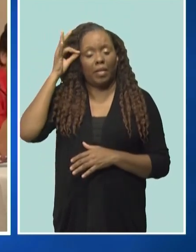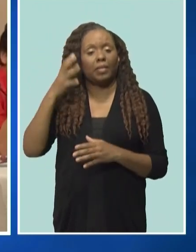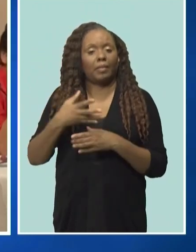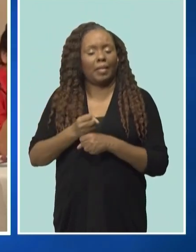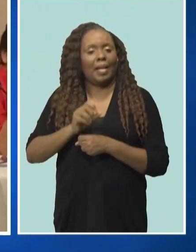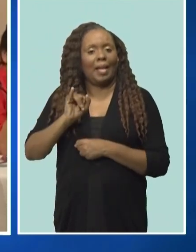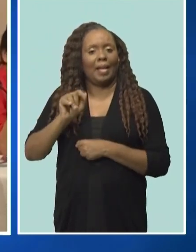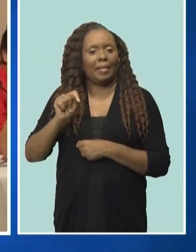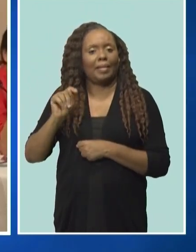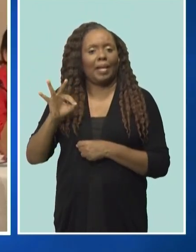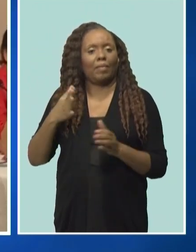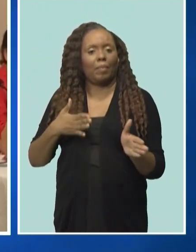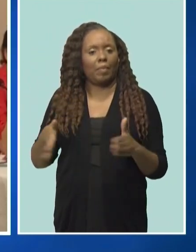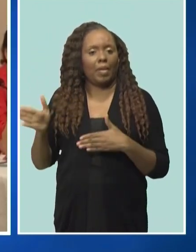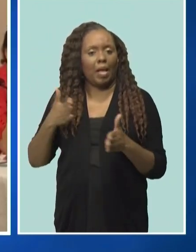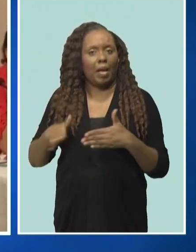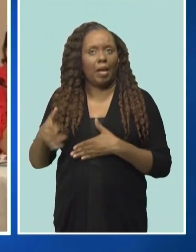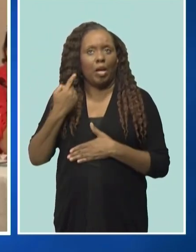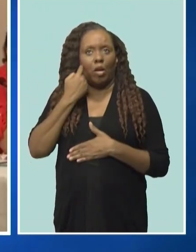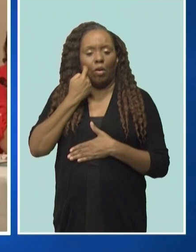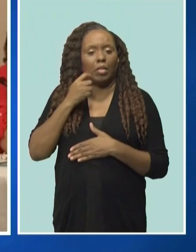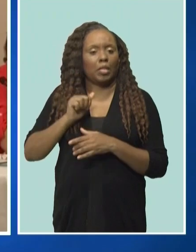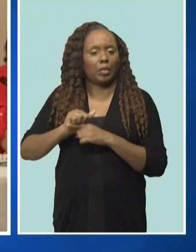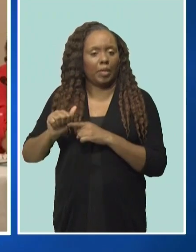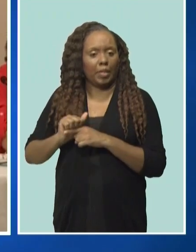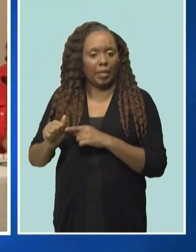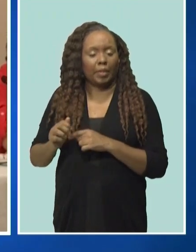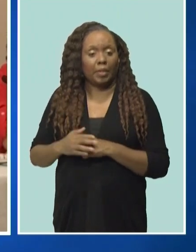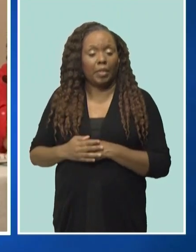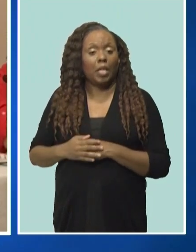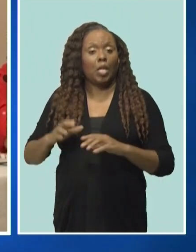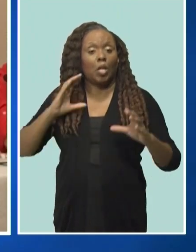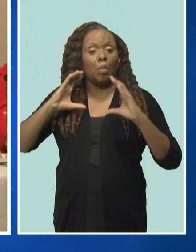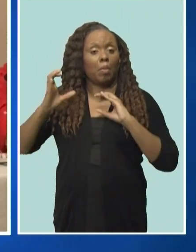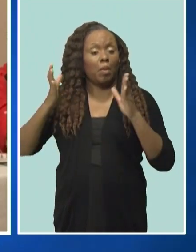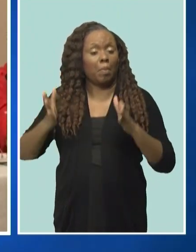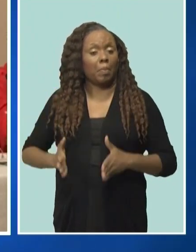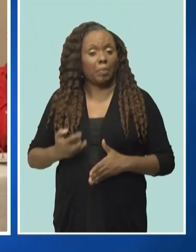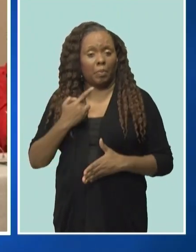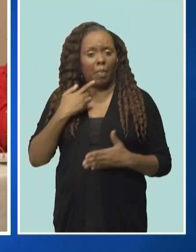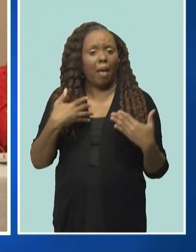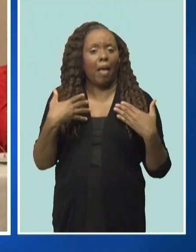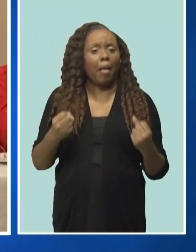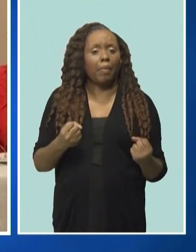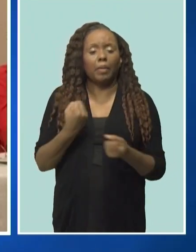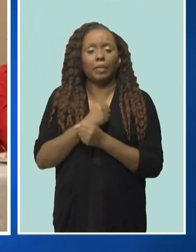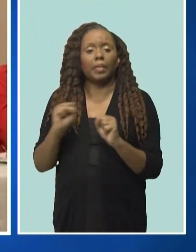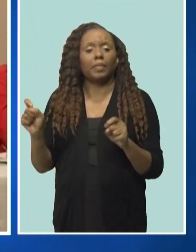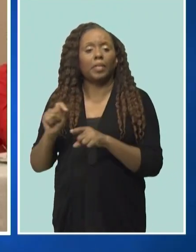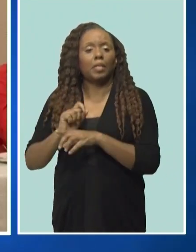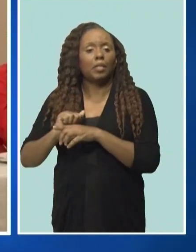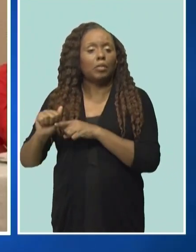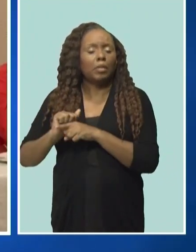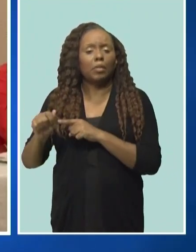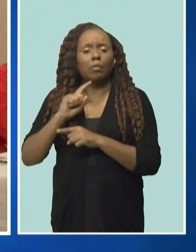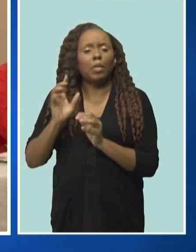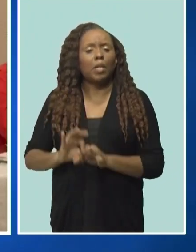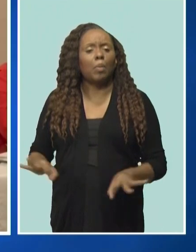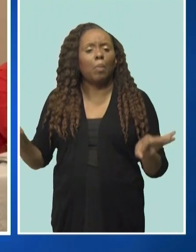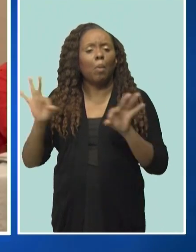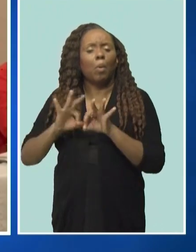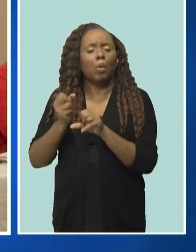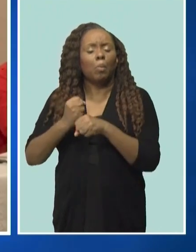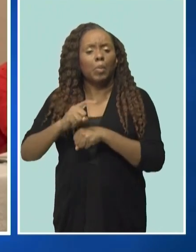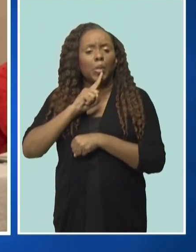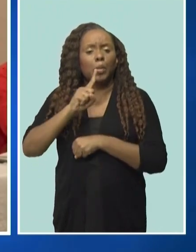with the BWU, Miracle Ann King, says health and safety training at the island's ports is essential to ensuring a safe